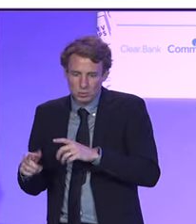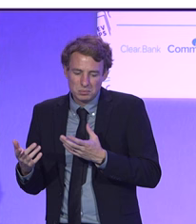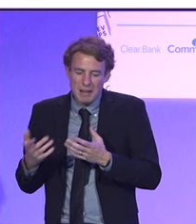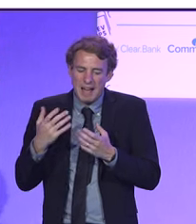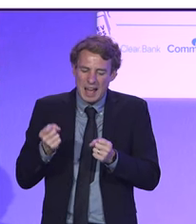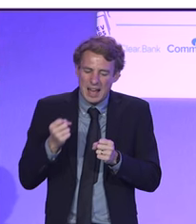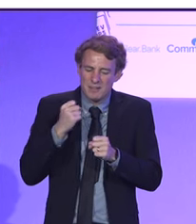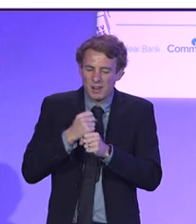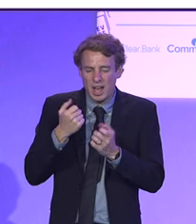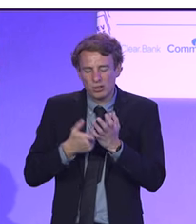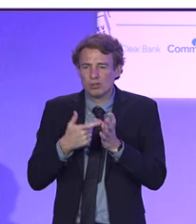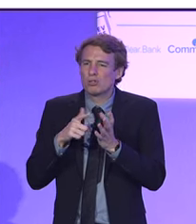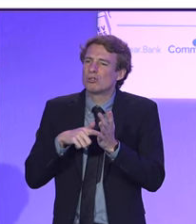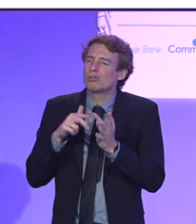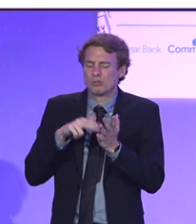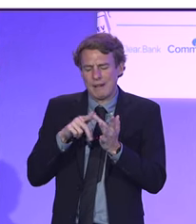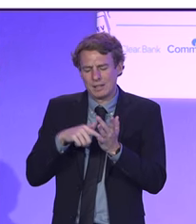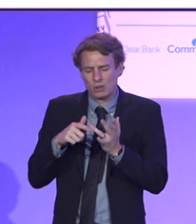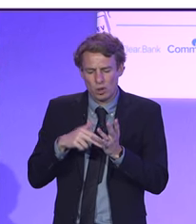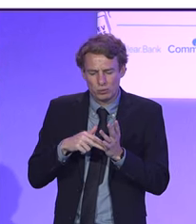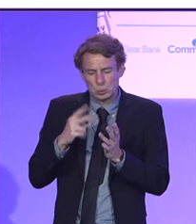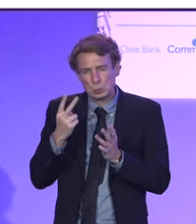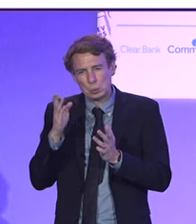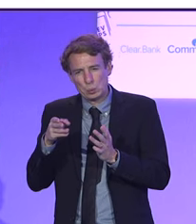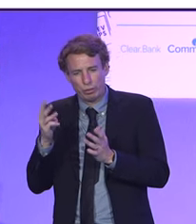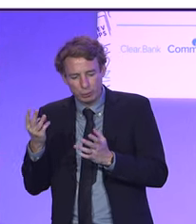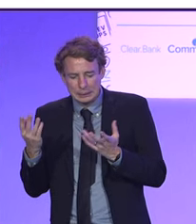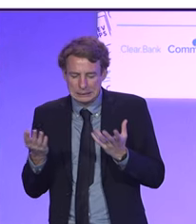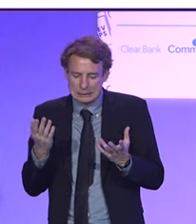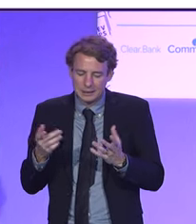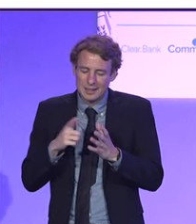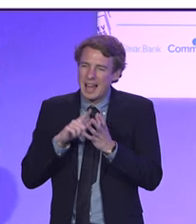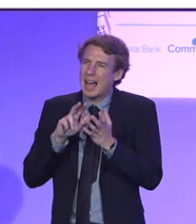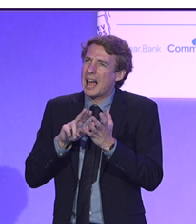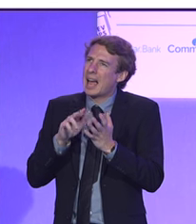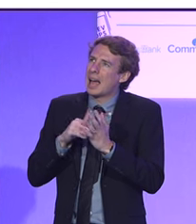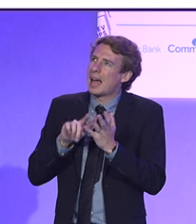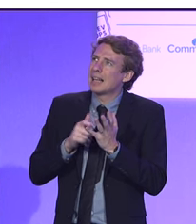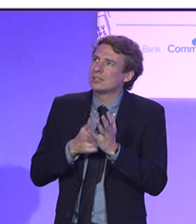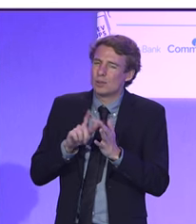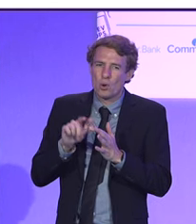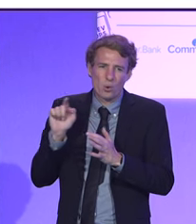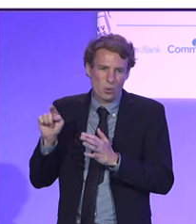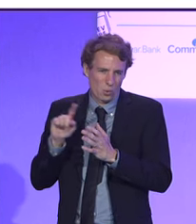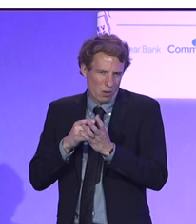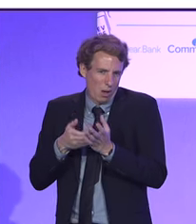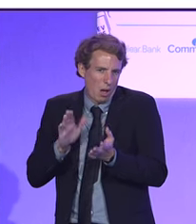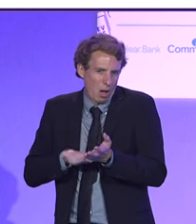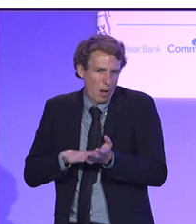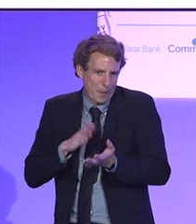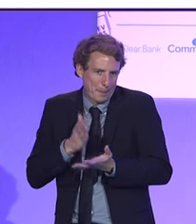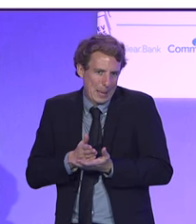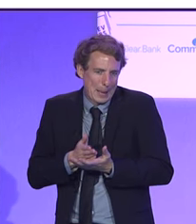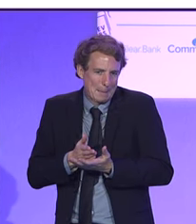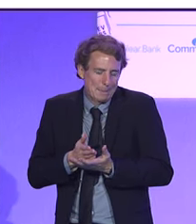think in Google Cloud, they are called T2-3. In Azure, they are ARM-based processors, and